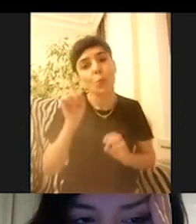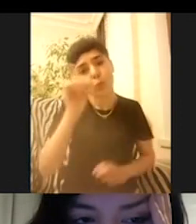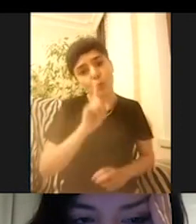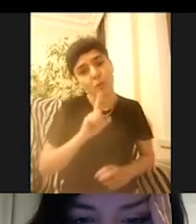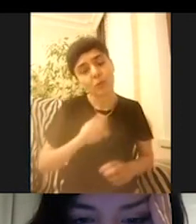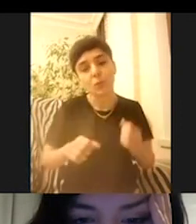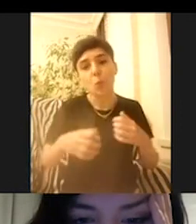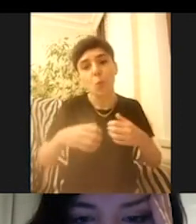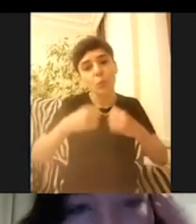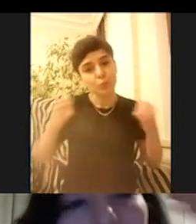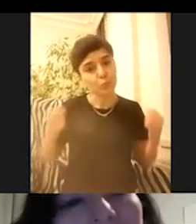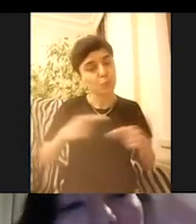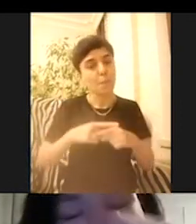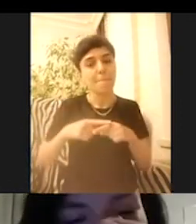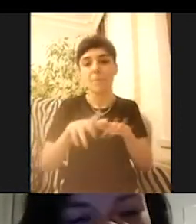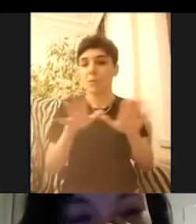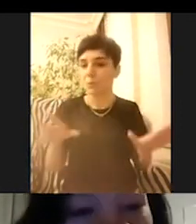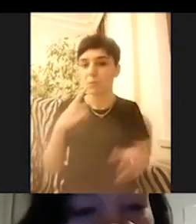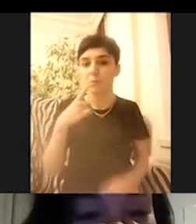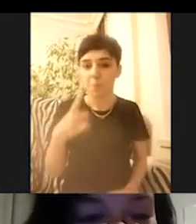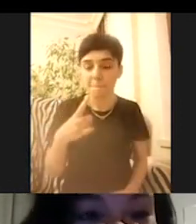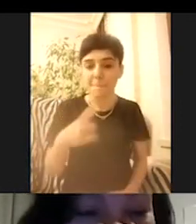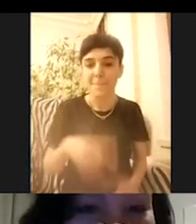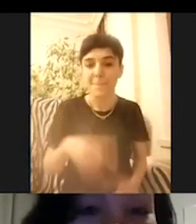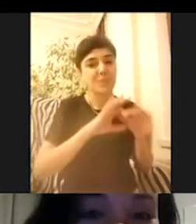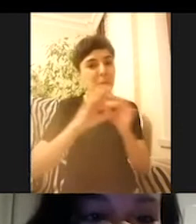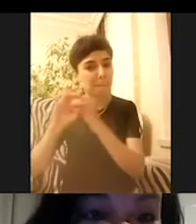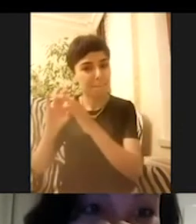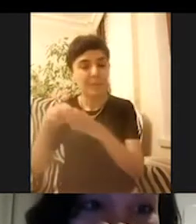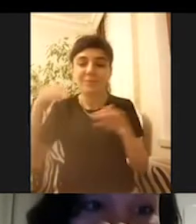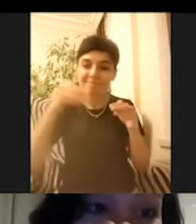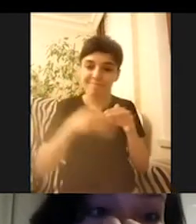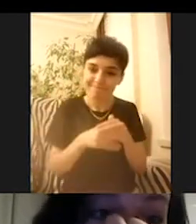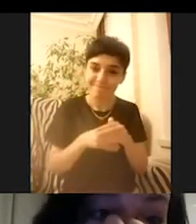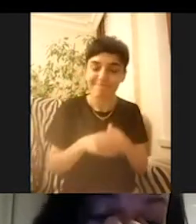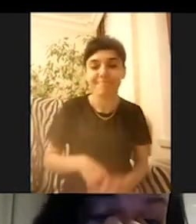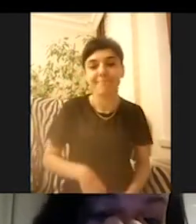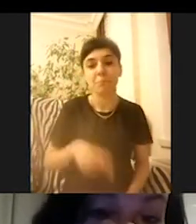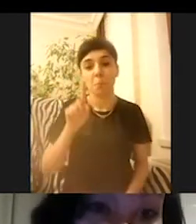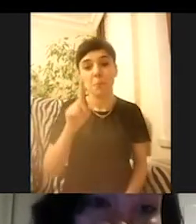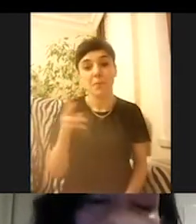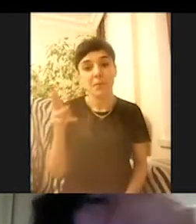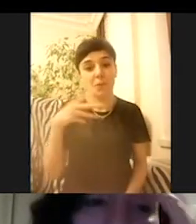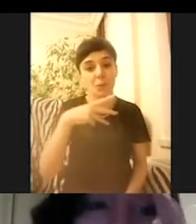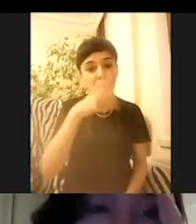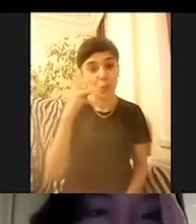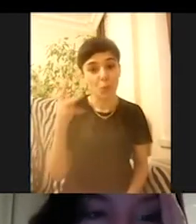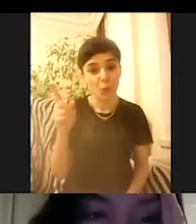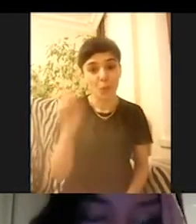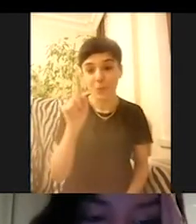Turkish liras, just to remind you also. So that's all to mention on my side. And I